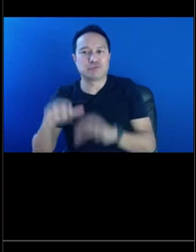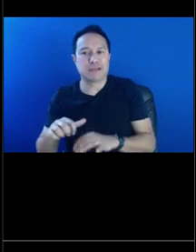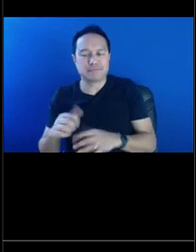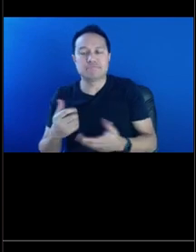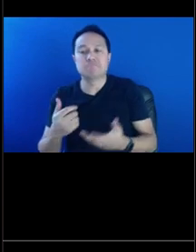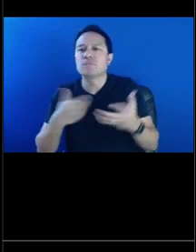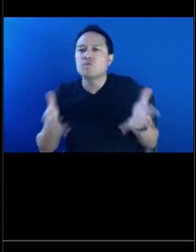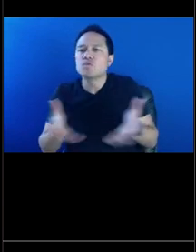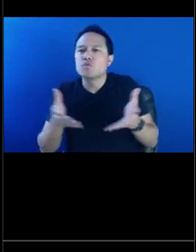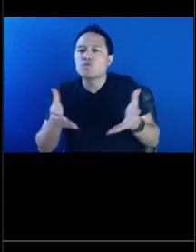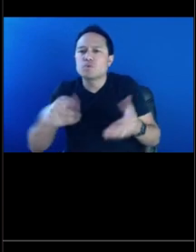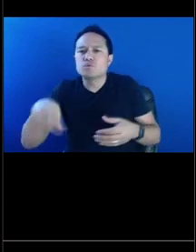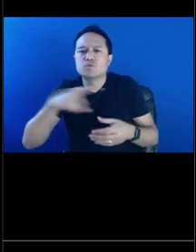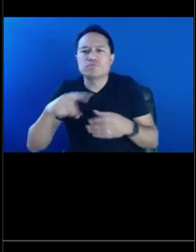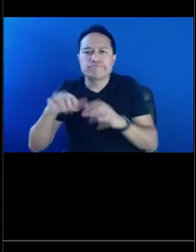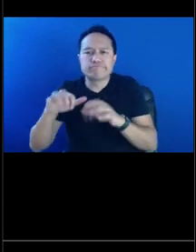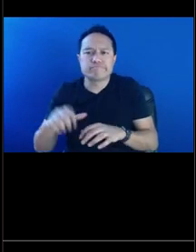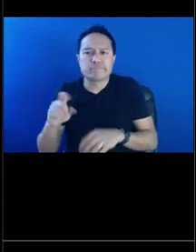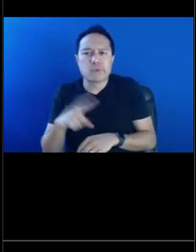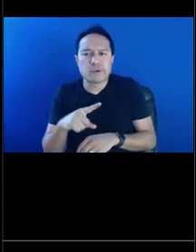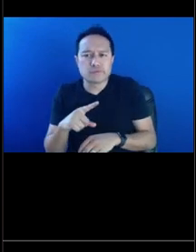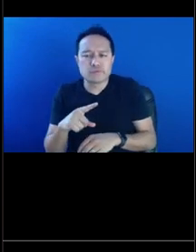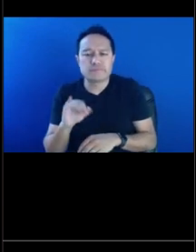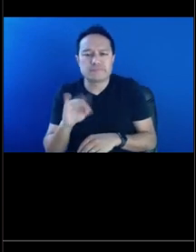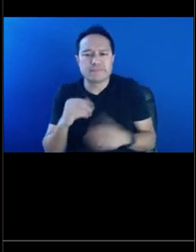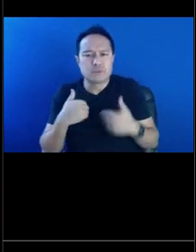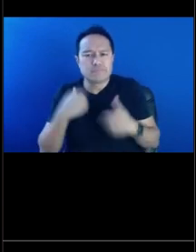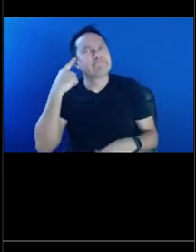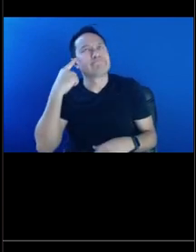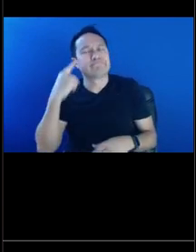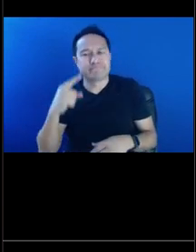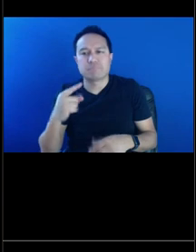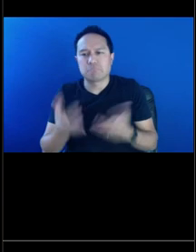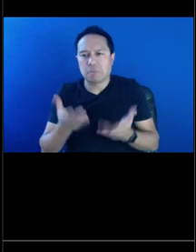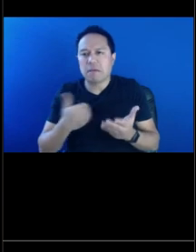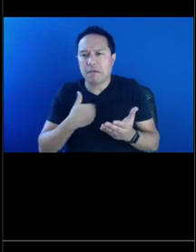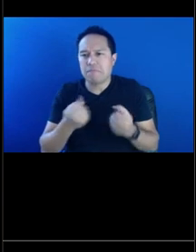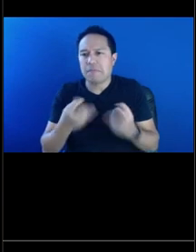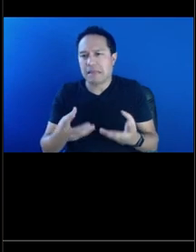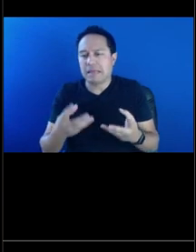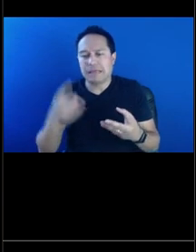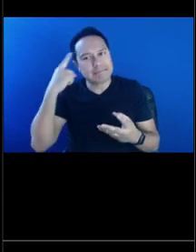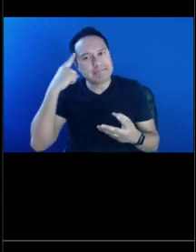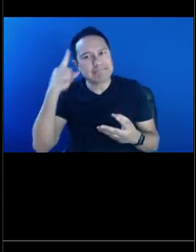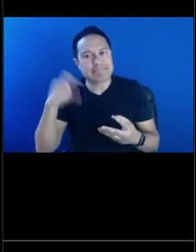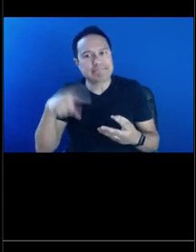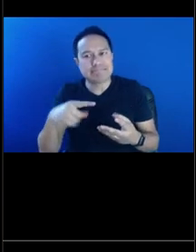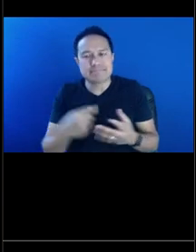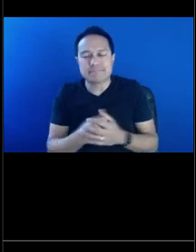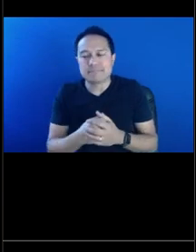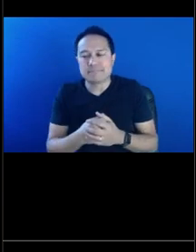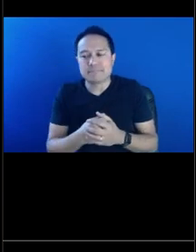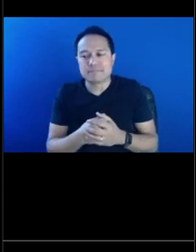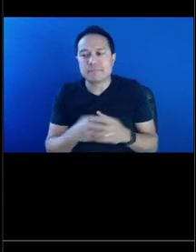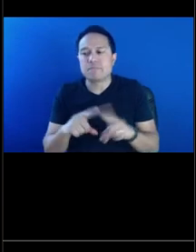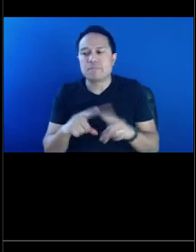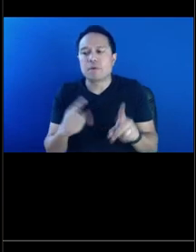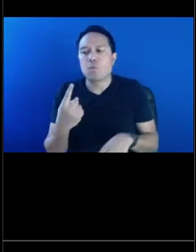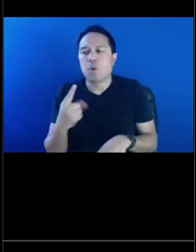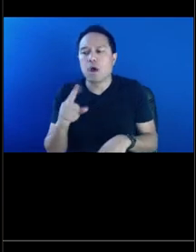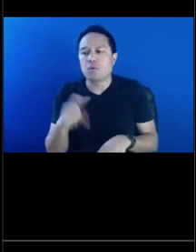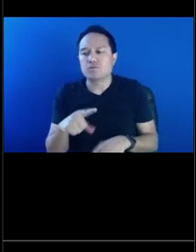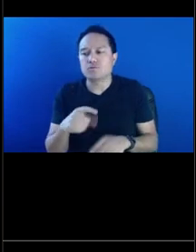in that question box if you have any. I know you've probably got a lot about the monk seals. But one of the questions that came